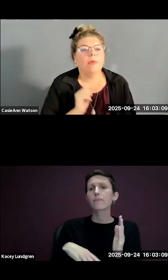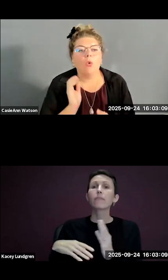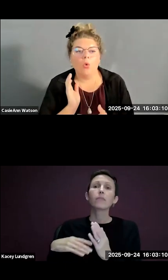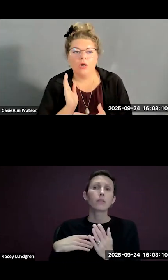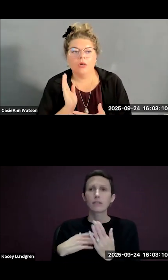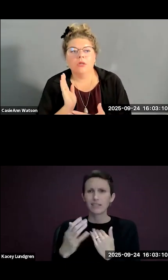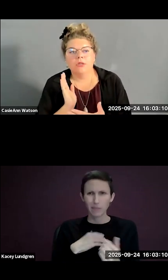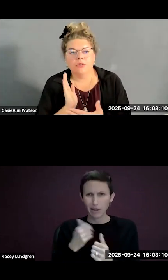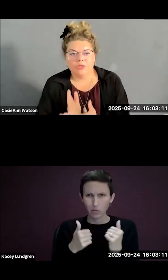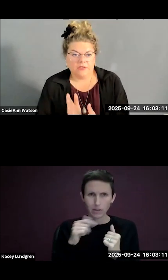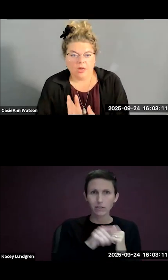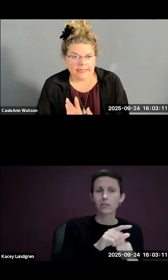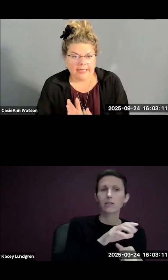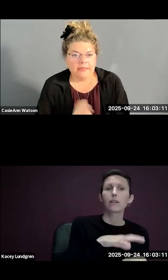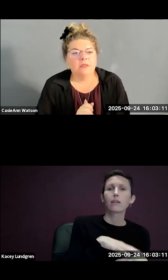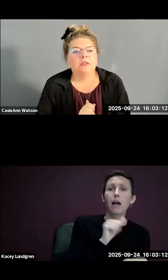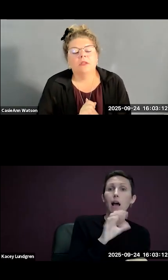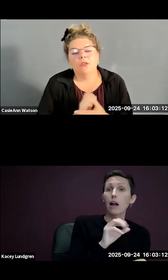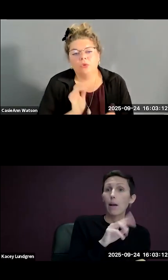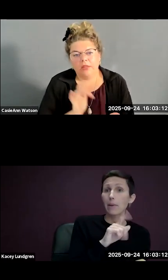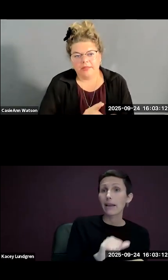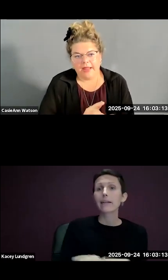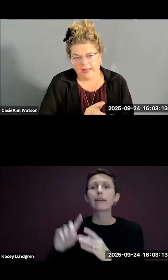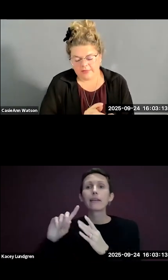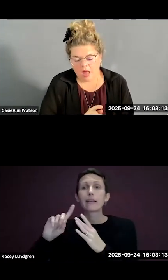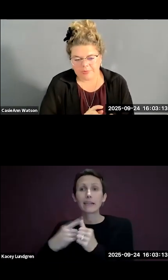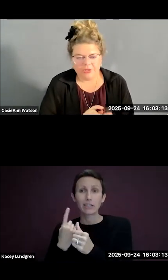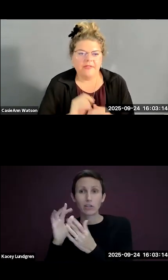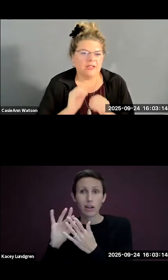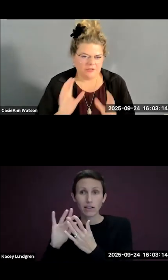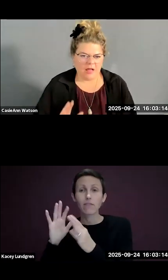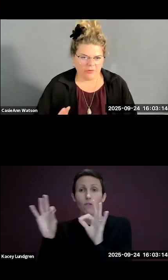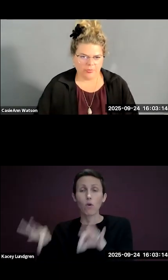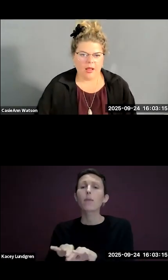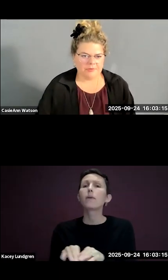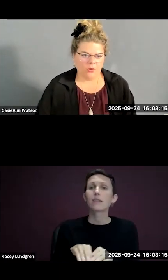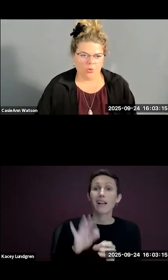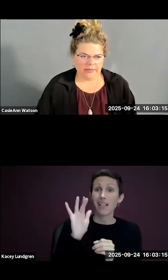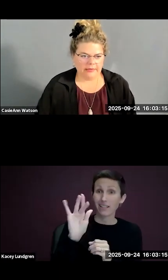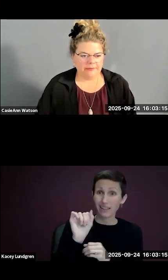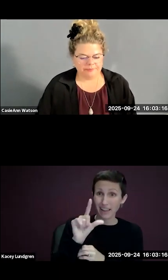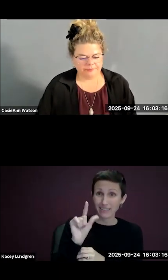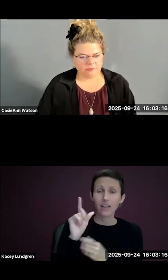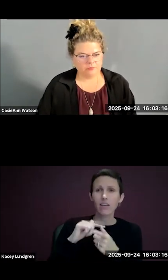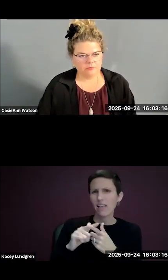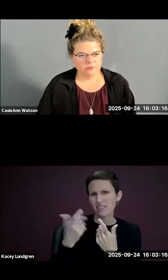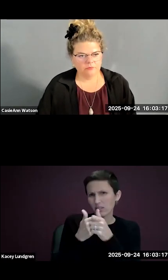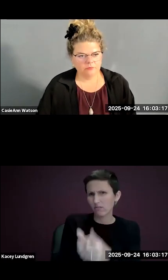contact form or you're just logging in, you click the ASL option and then just follow the prompts